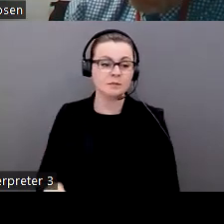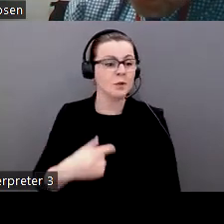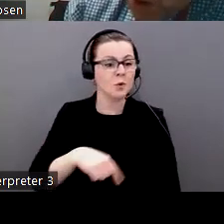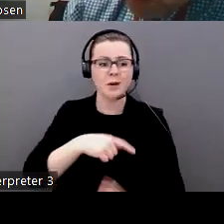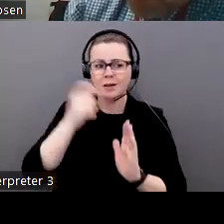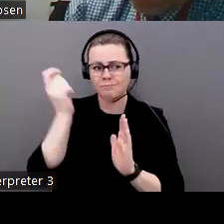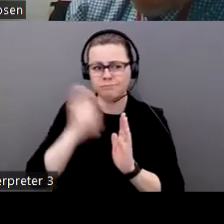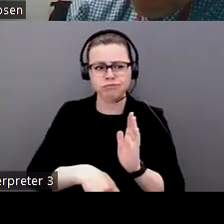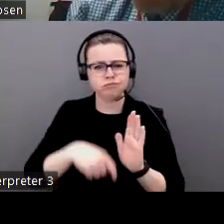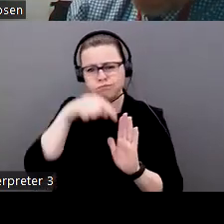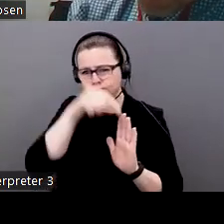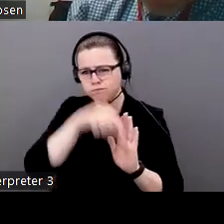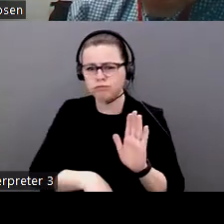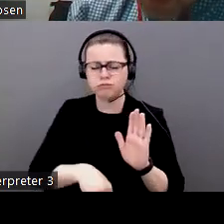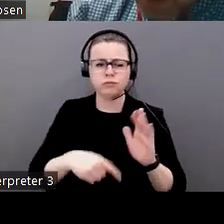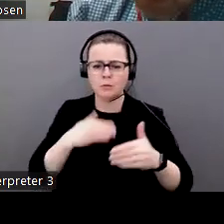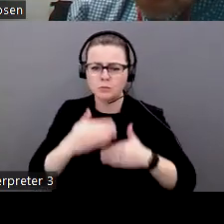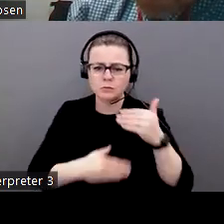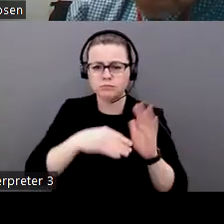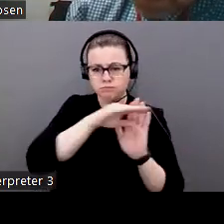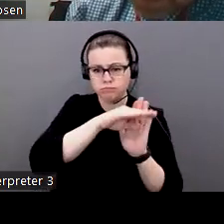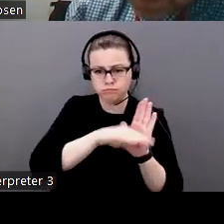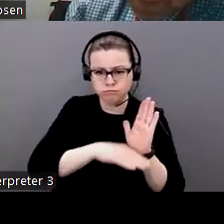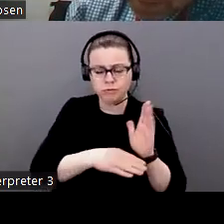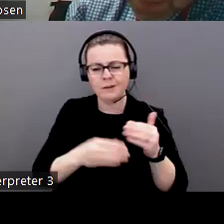guidelines, all of which we have published and posted.